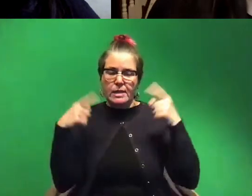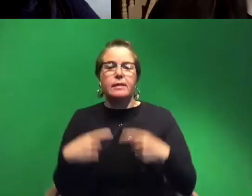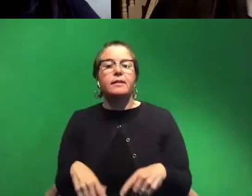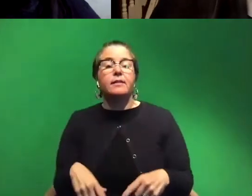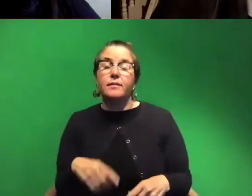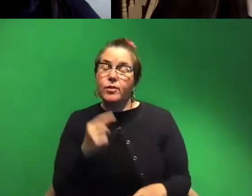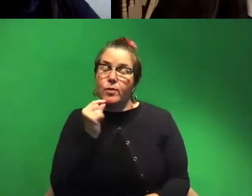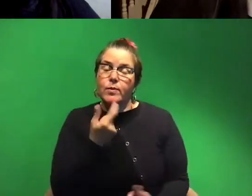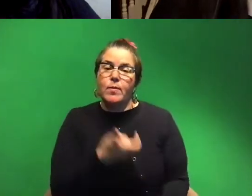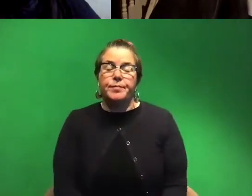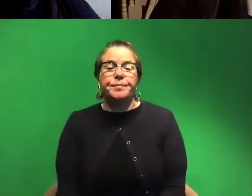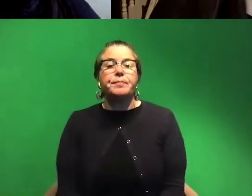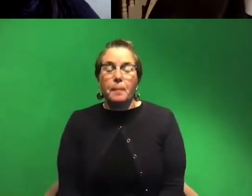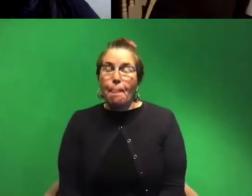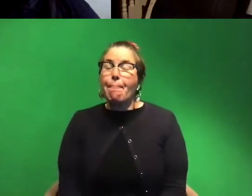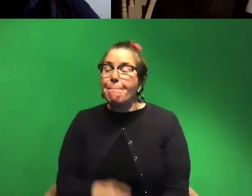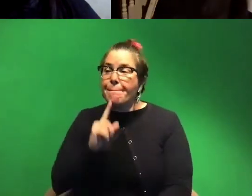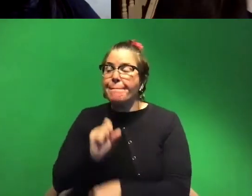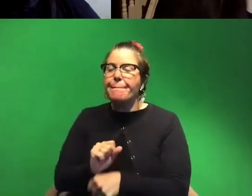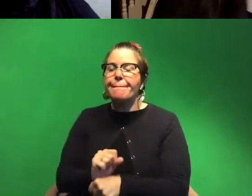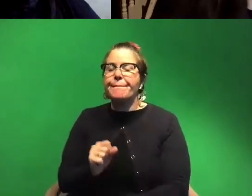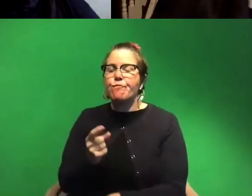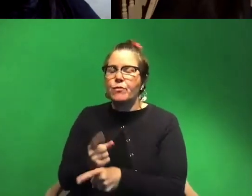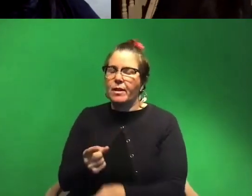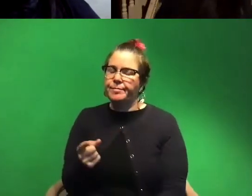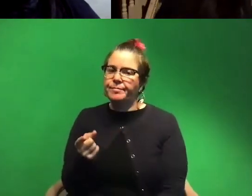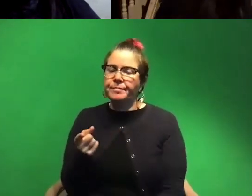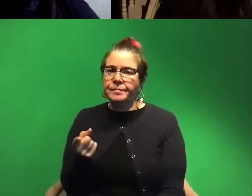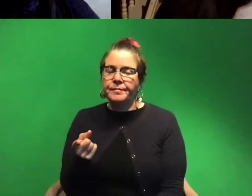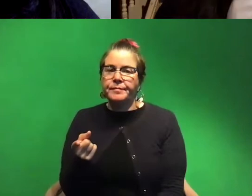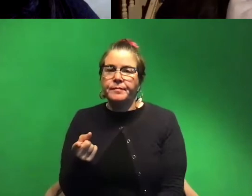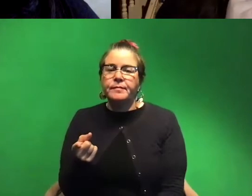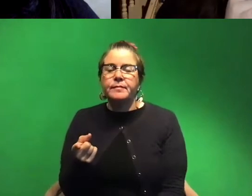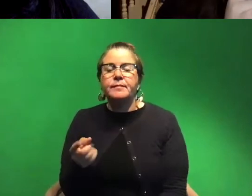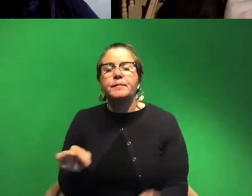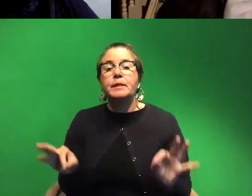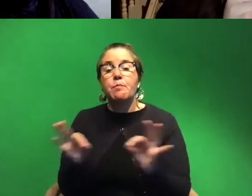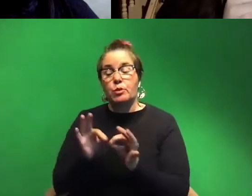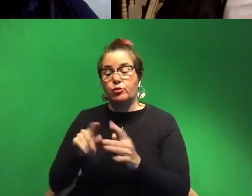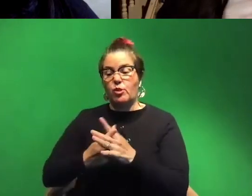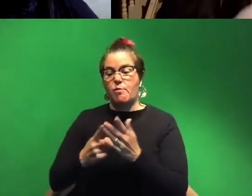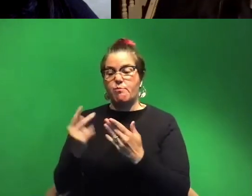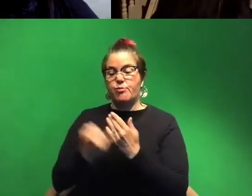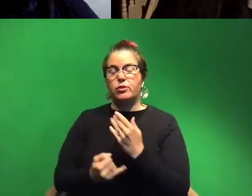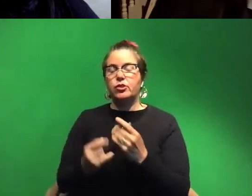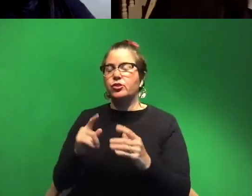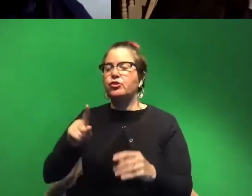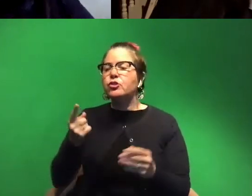really cool. They do. And I think that that's actually one of the things that, when we started this project, we were just